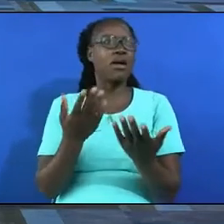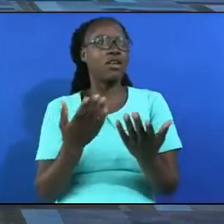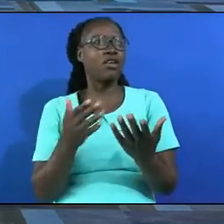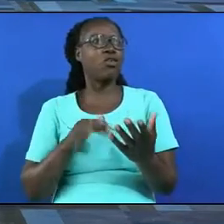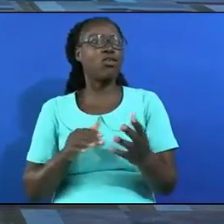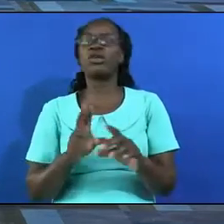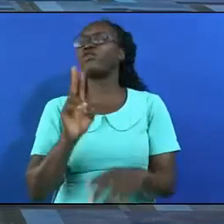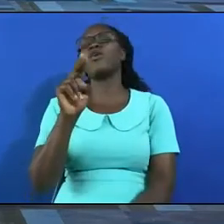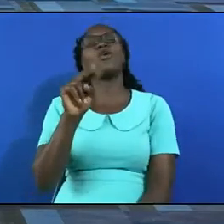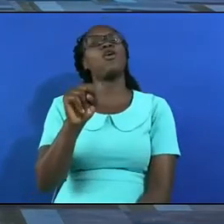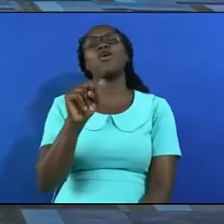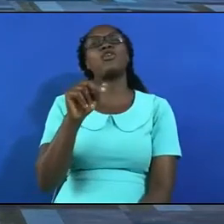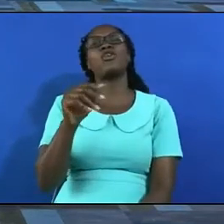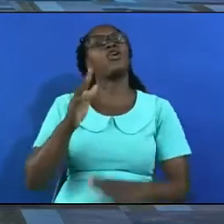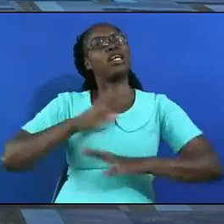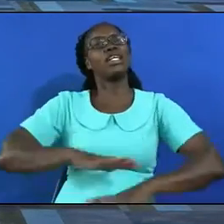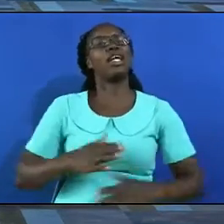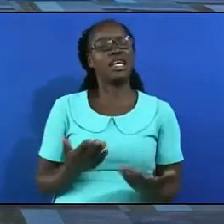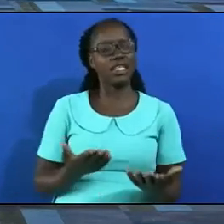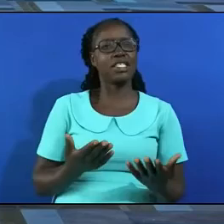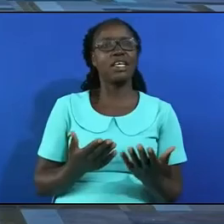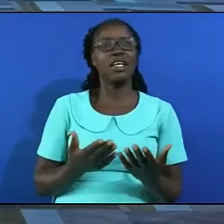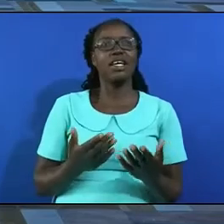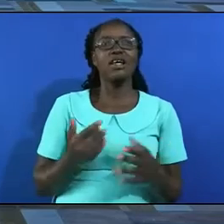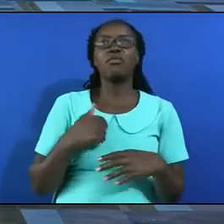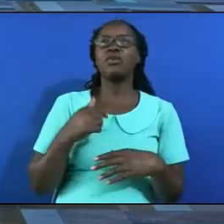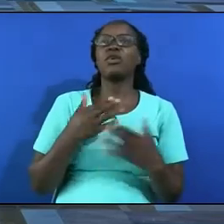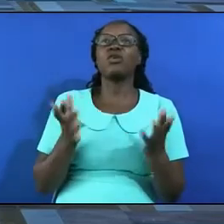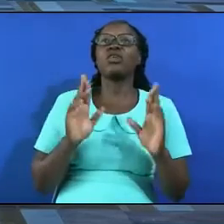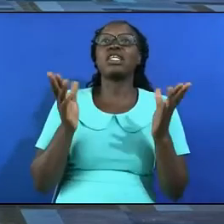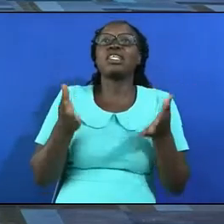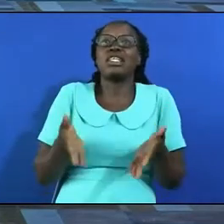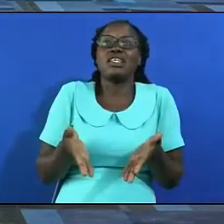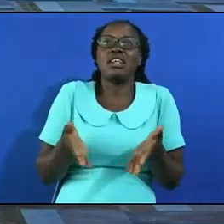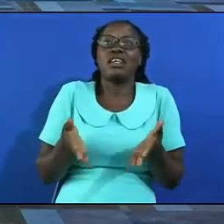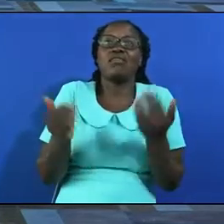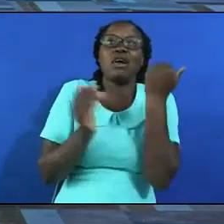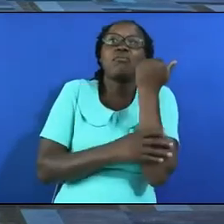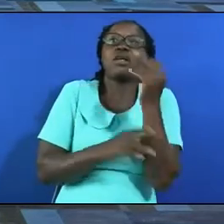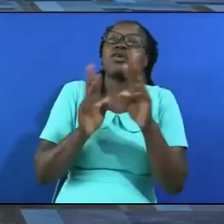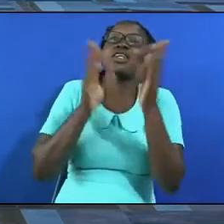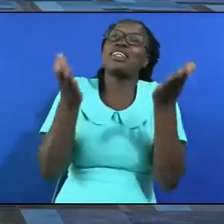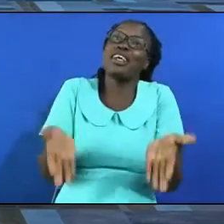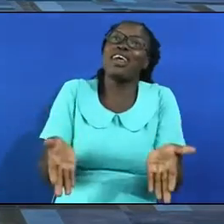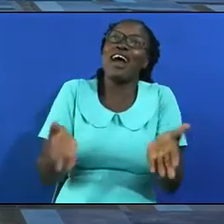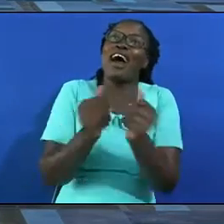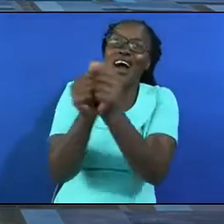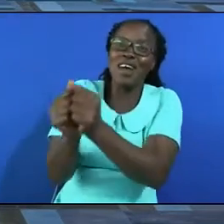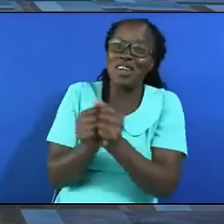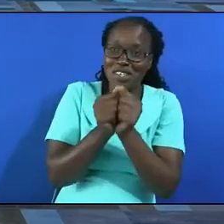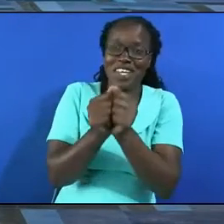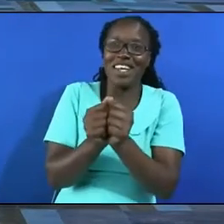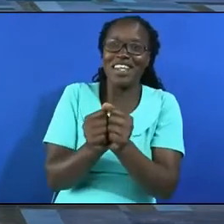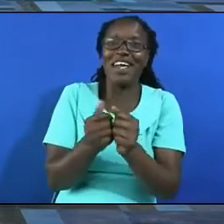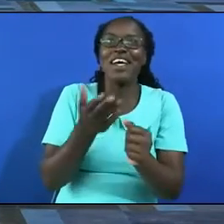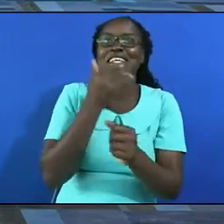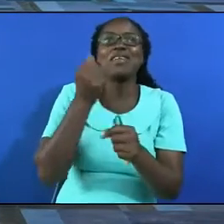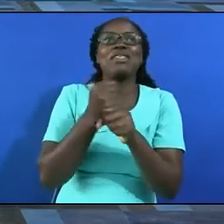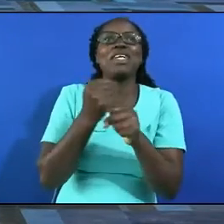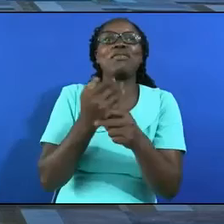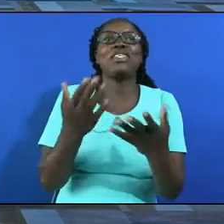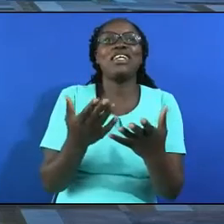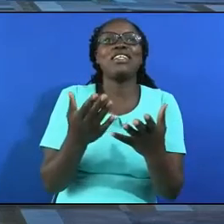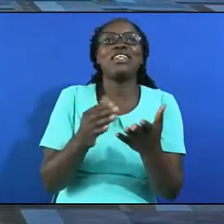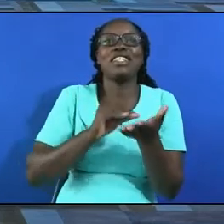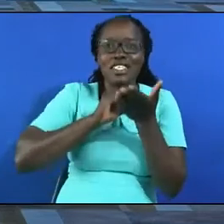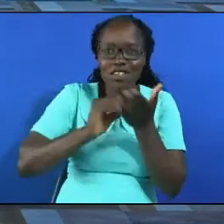word? No, let's relax, friends. Are we together? After all, I'm already here. If I'm a bad one, I'm already here. Are we together? The best that can be done is